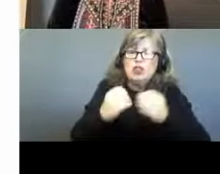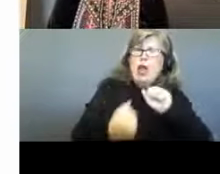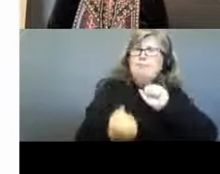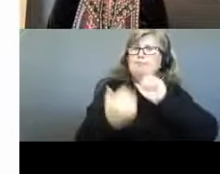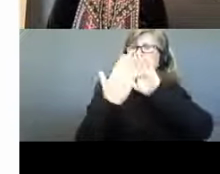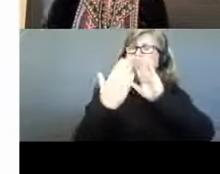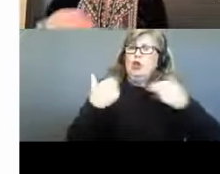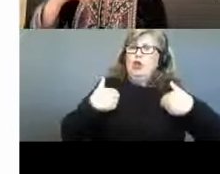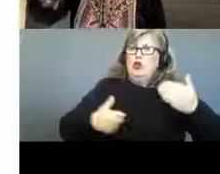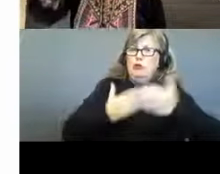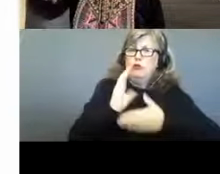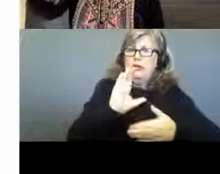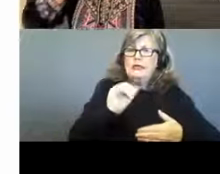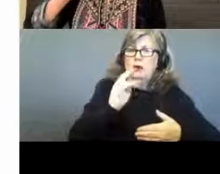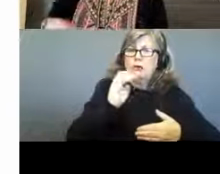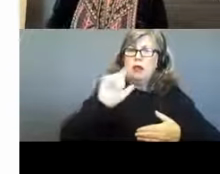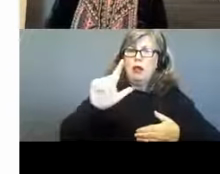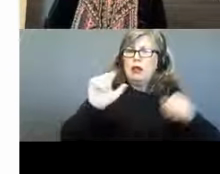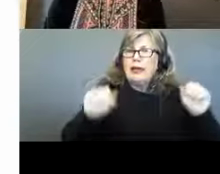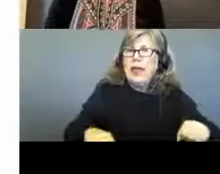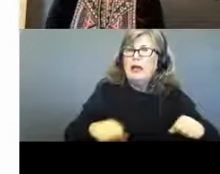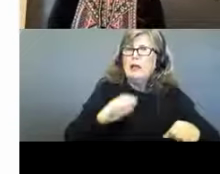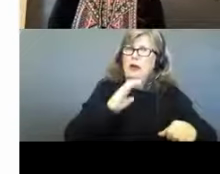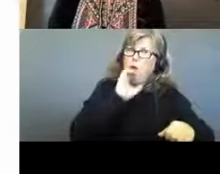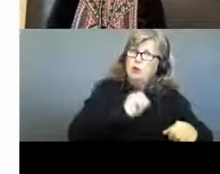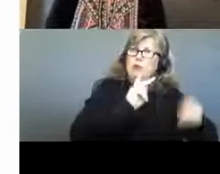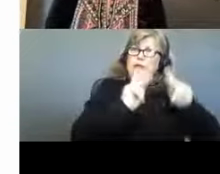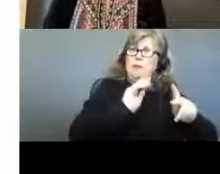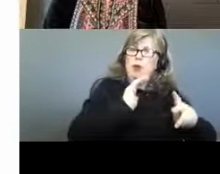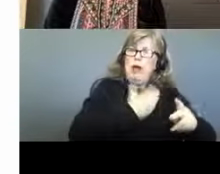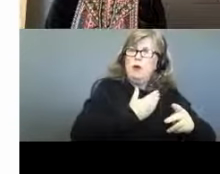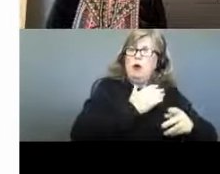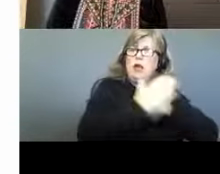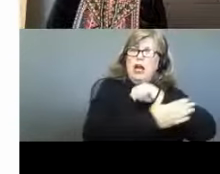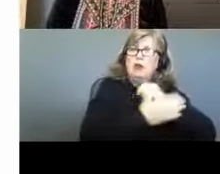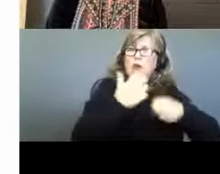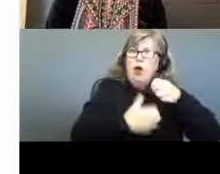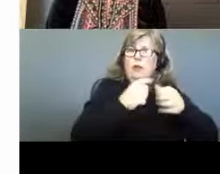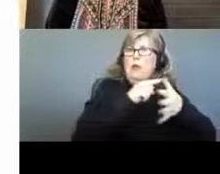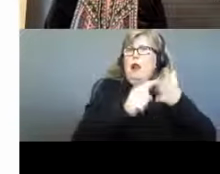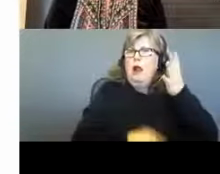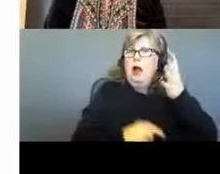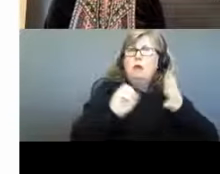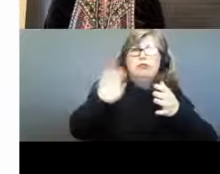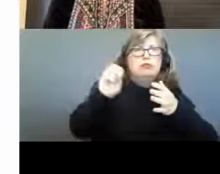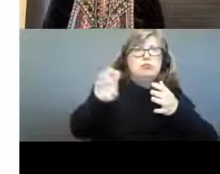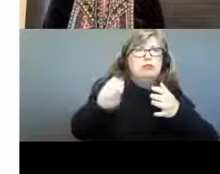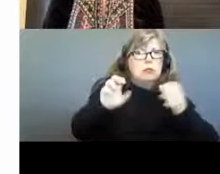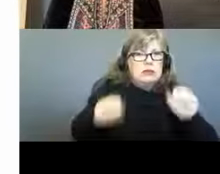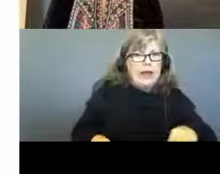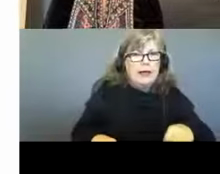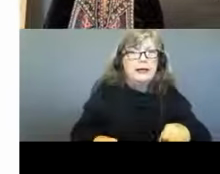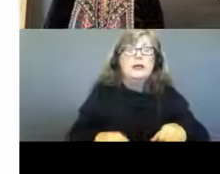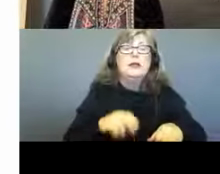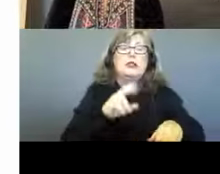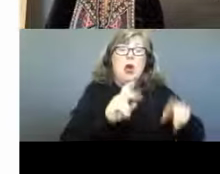about the issues facing older people in your countries. Now, given the aging of our population in Canada, a